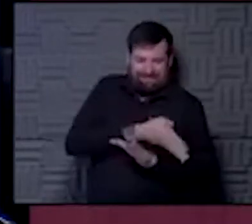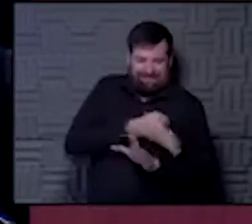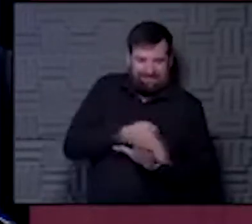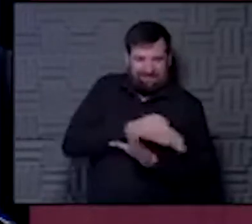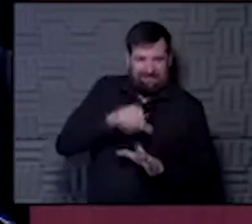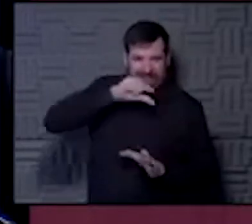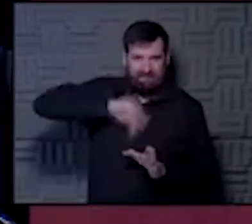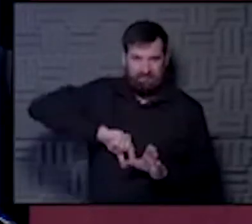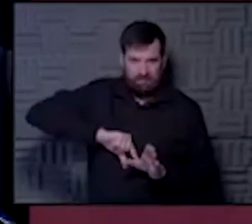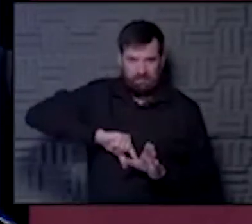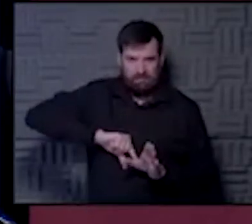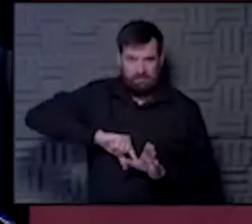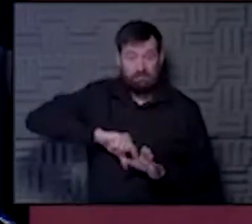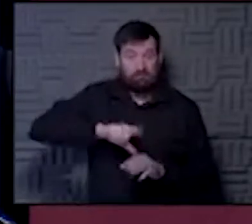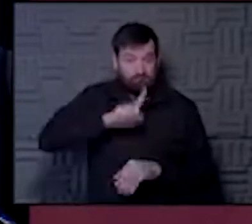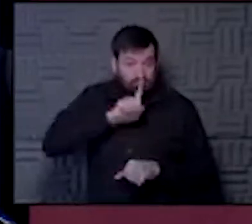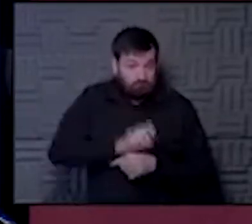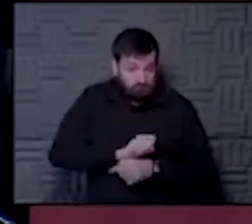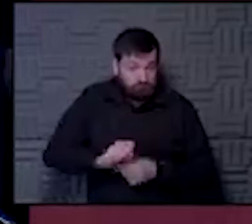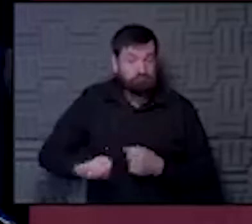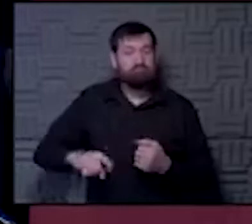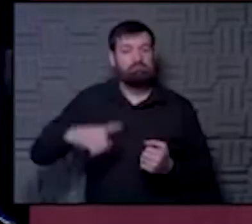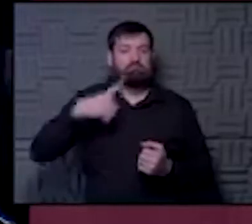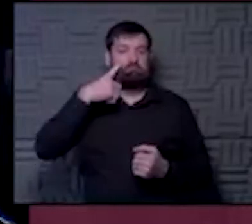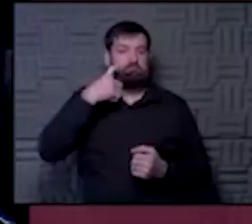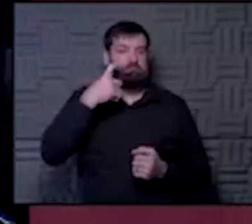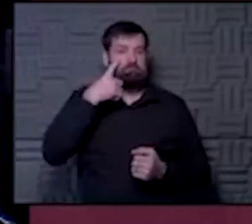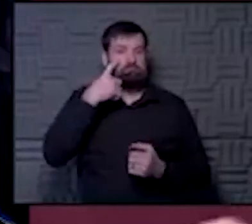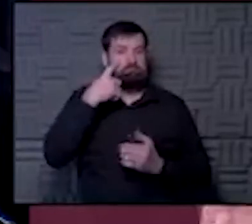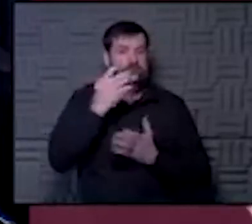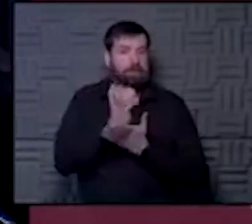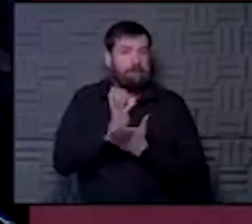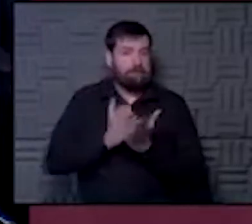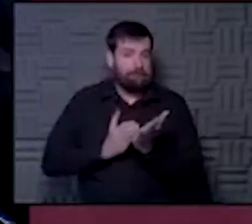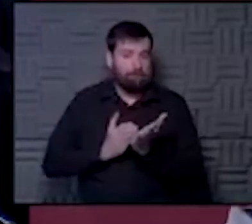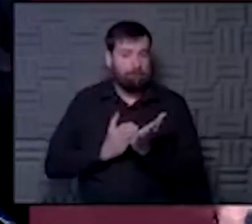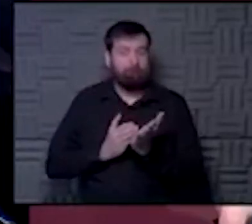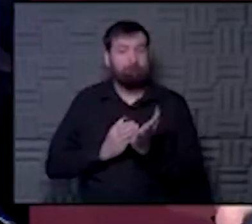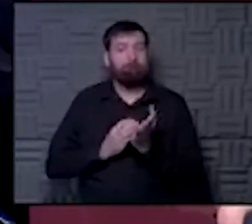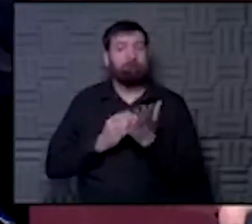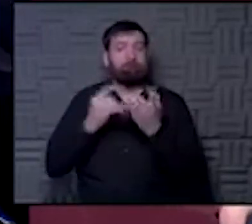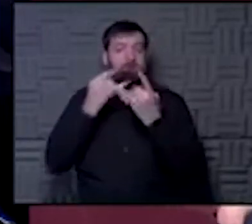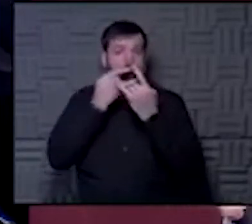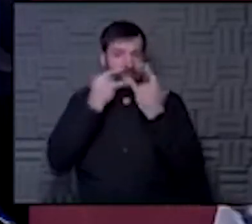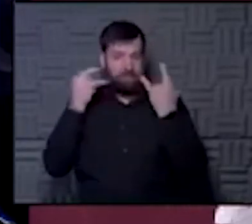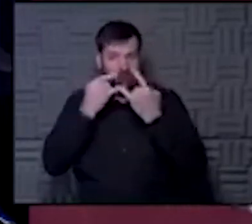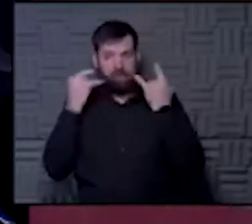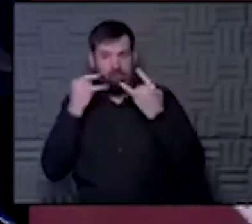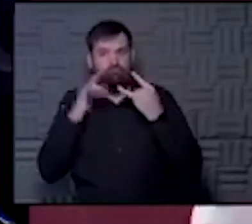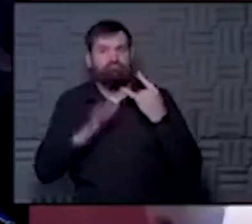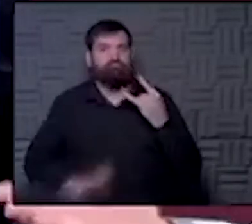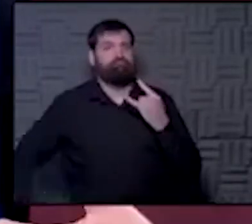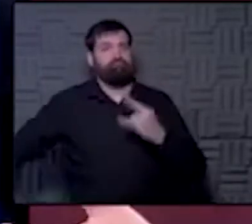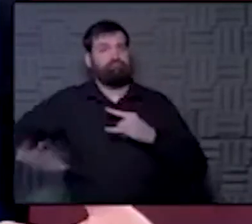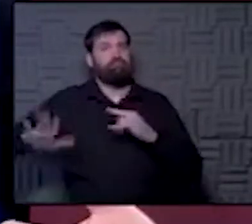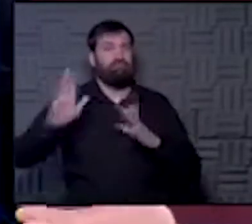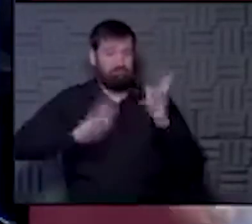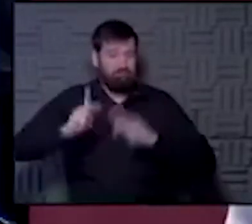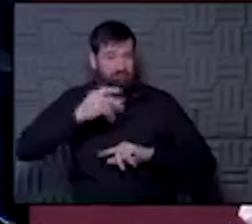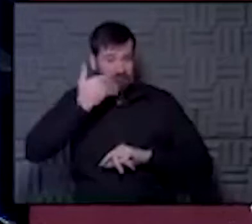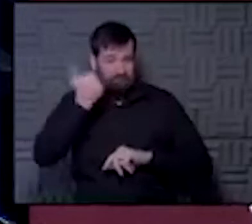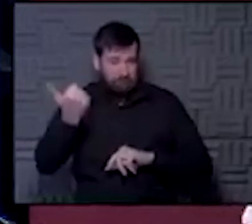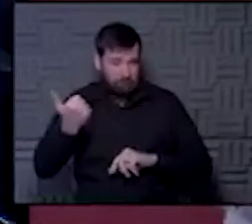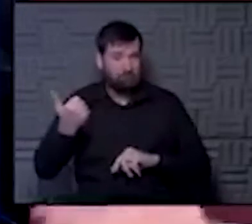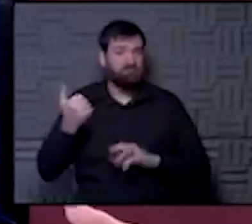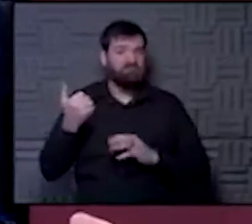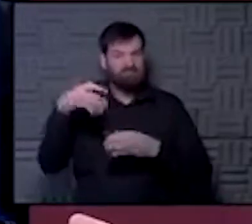Yeah. And if that's the case, I'm going to suspect that some of that is some of the masking that has happened. I do think people are doing a better job about that. I think